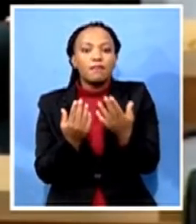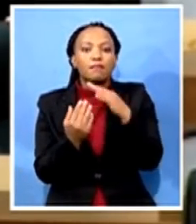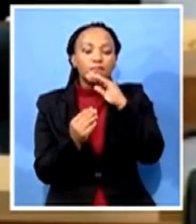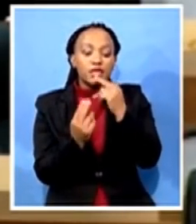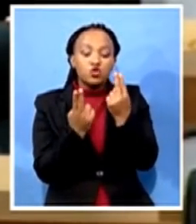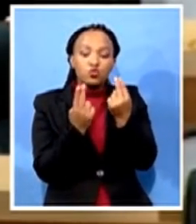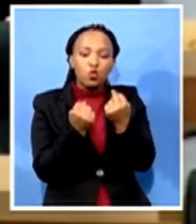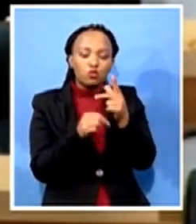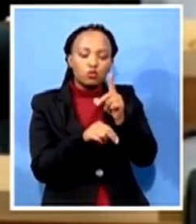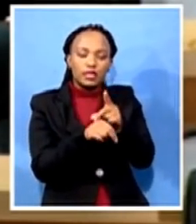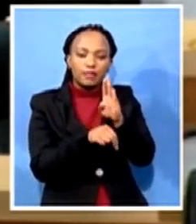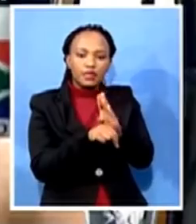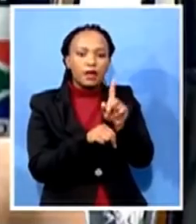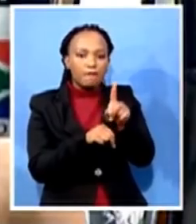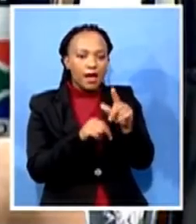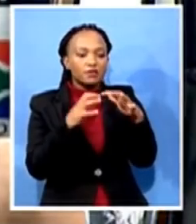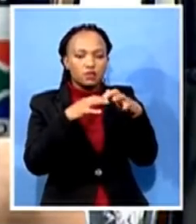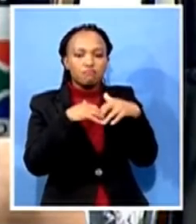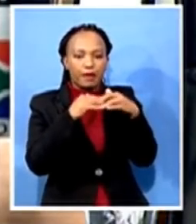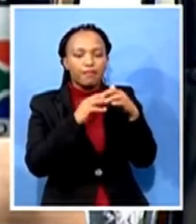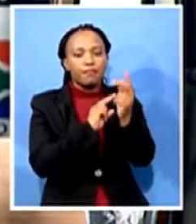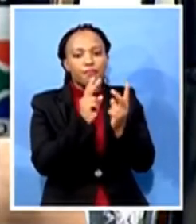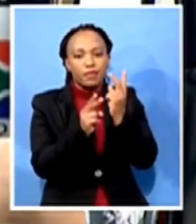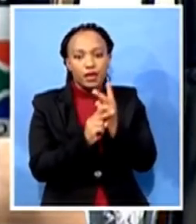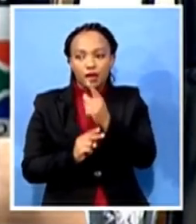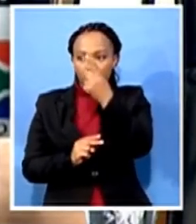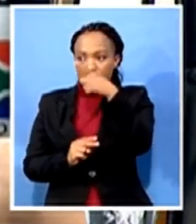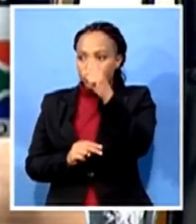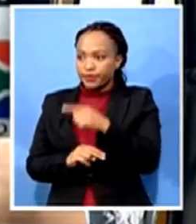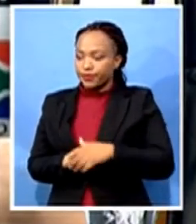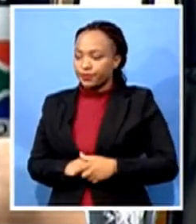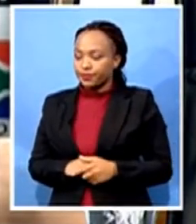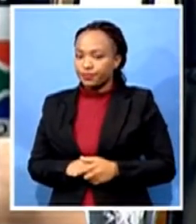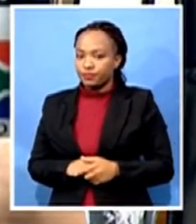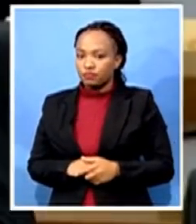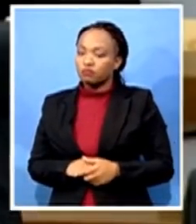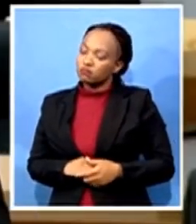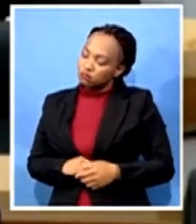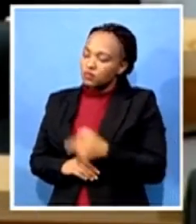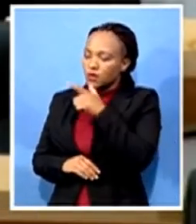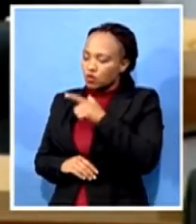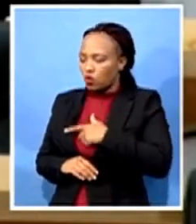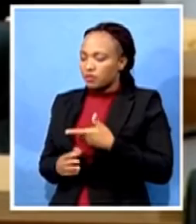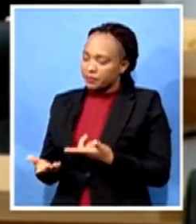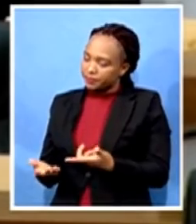established. Correct? As I was told, Chair. As you were told.